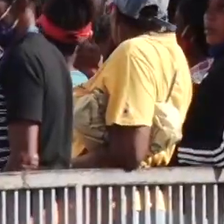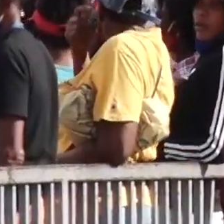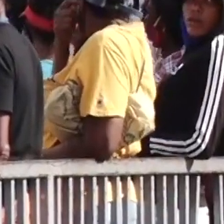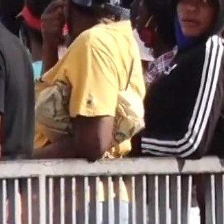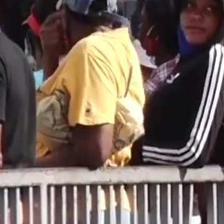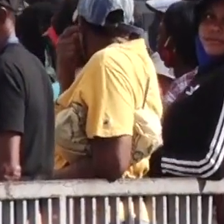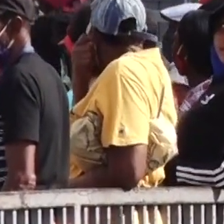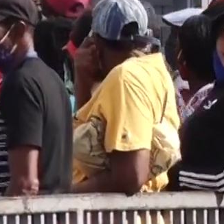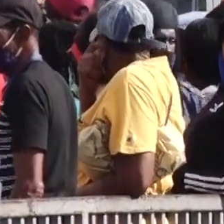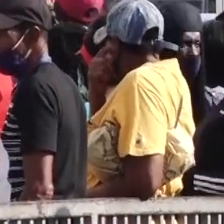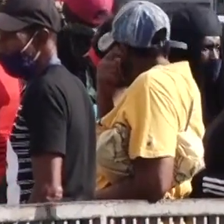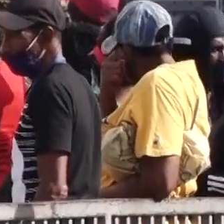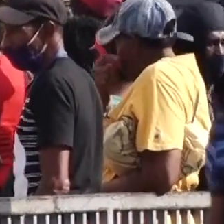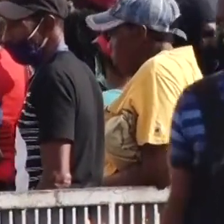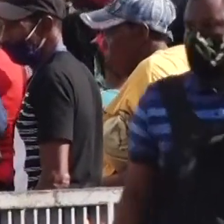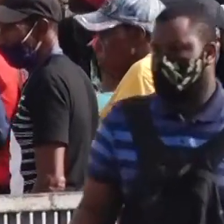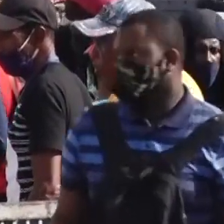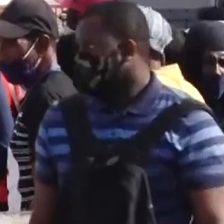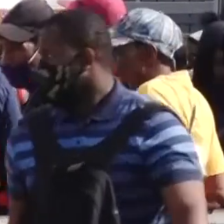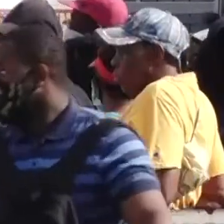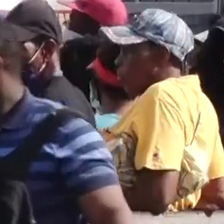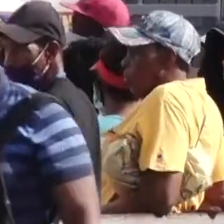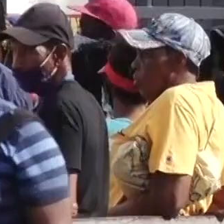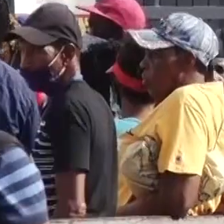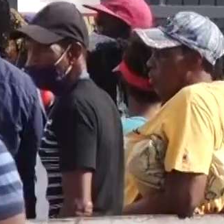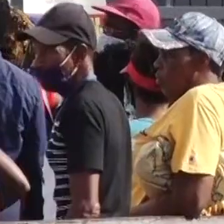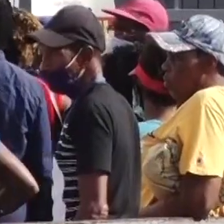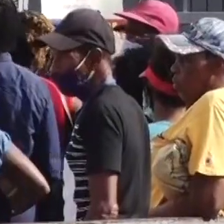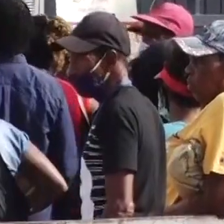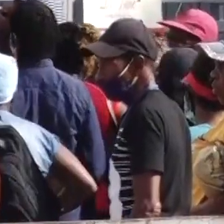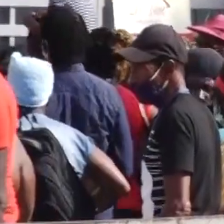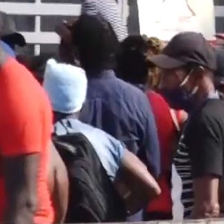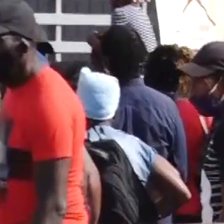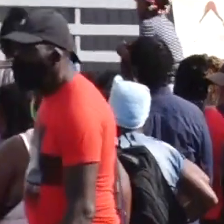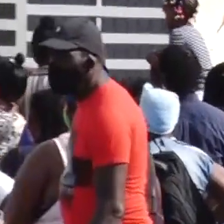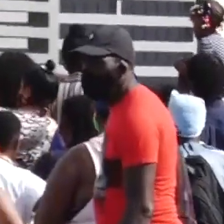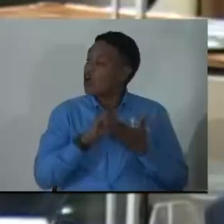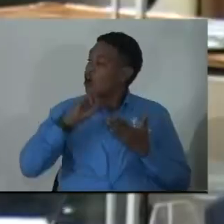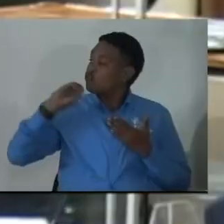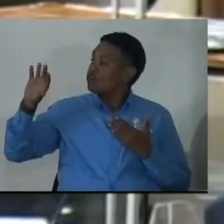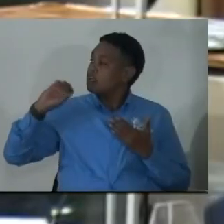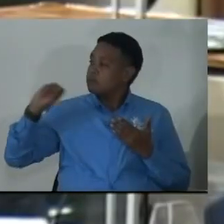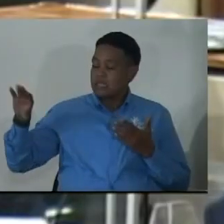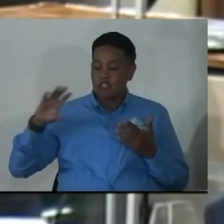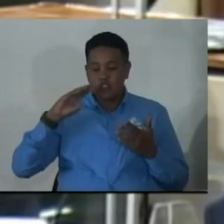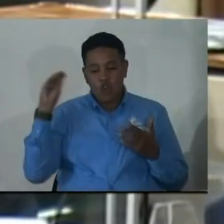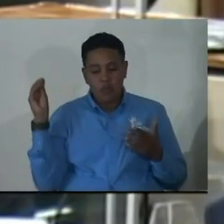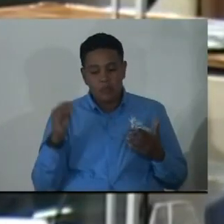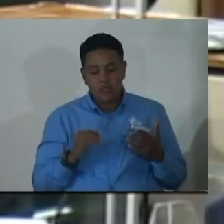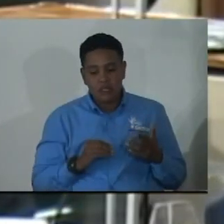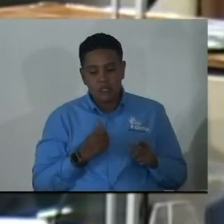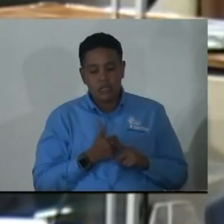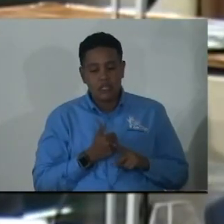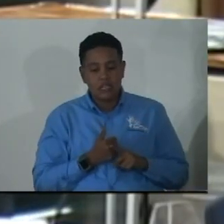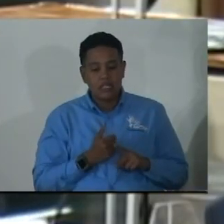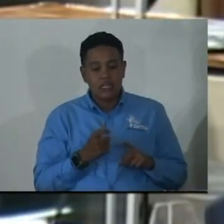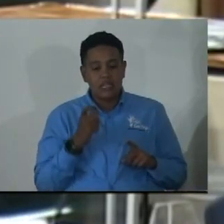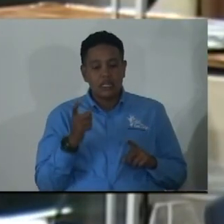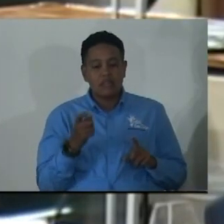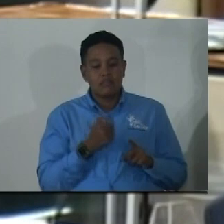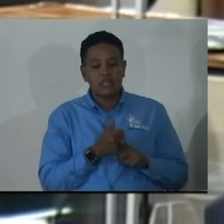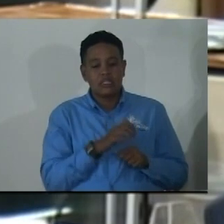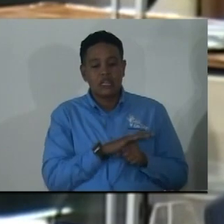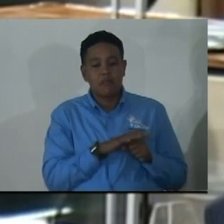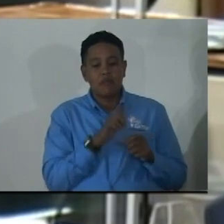that third-party collection is available for persons unable to collect the cash themselves. Now, given this demographic group, it's